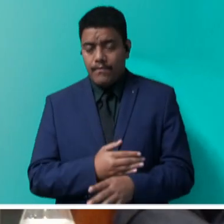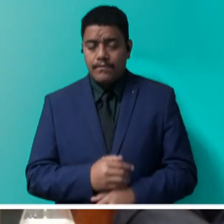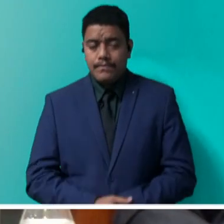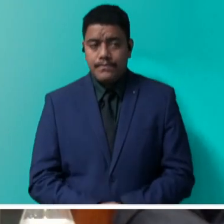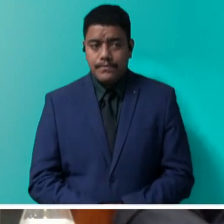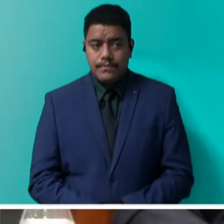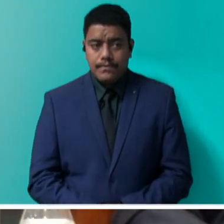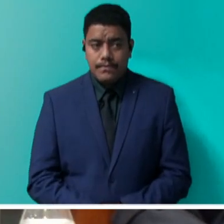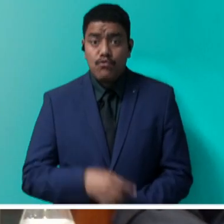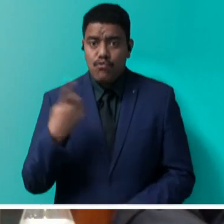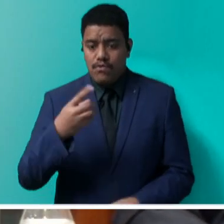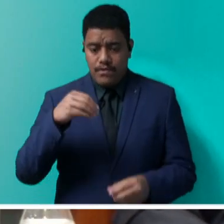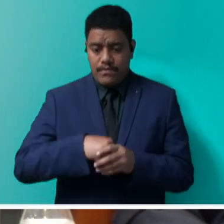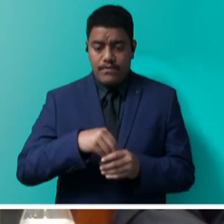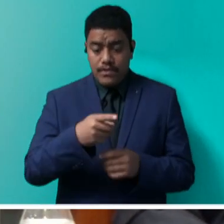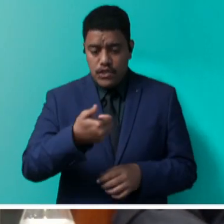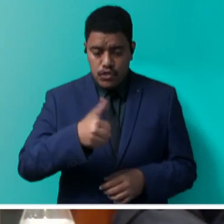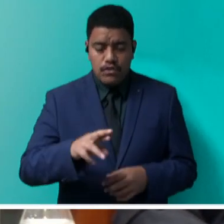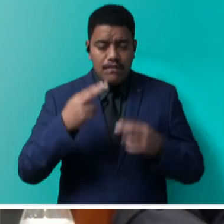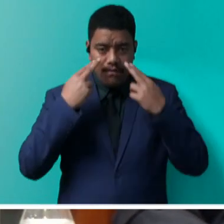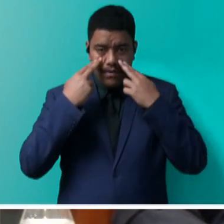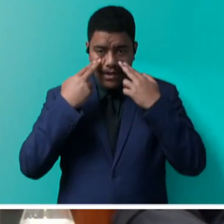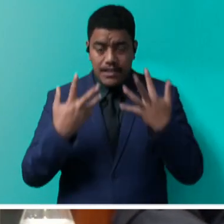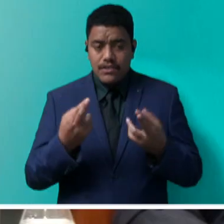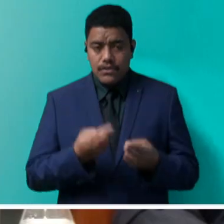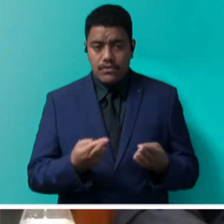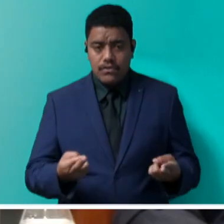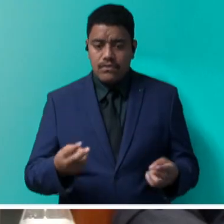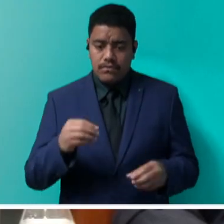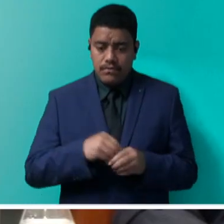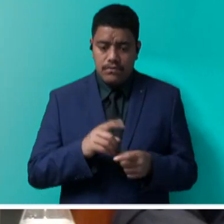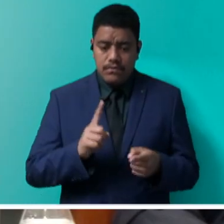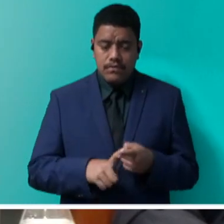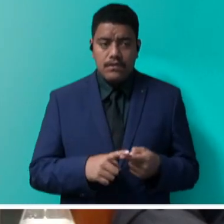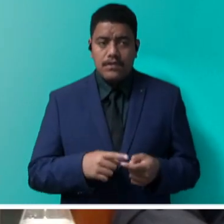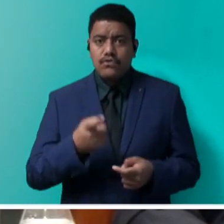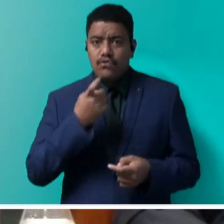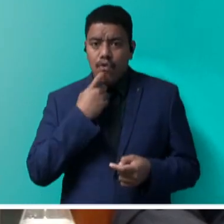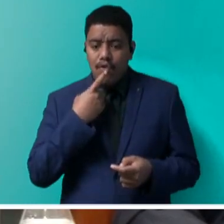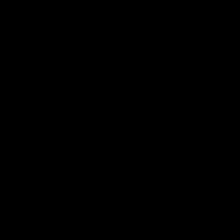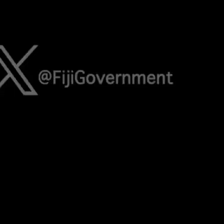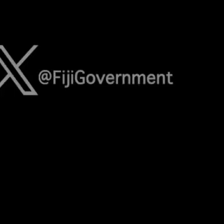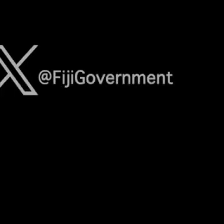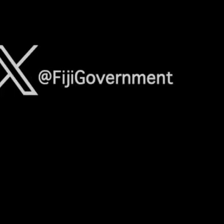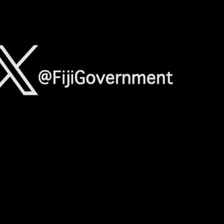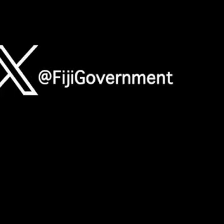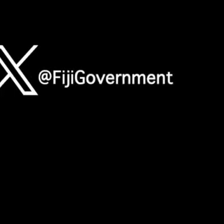that normally involves the use of natural resources, including boulders and soil.